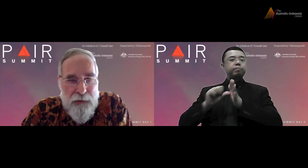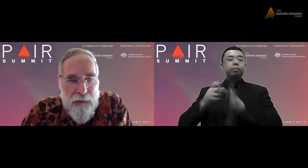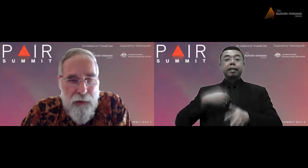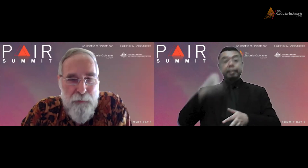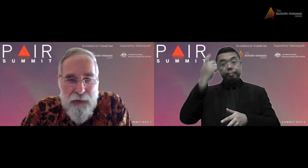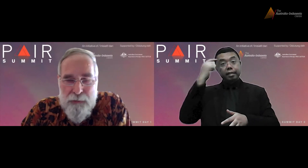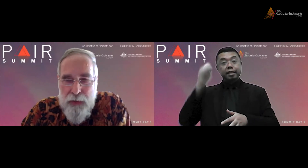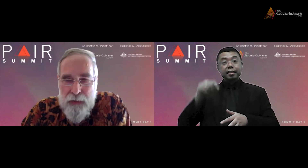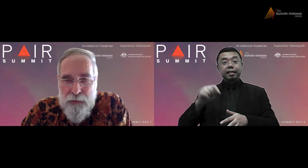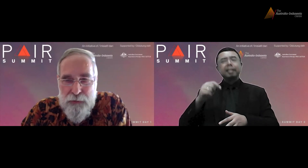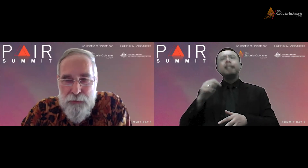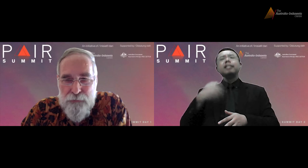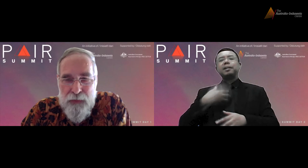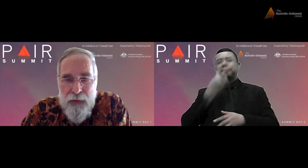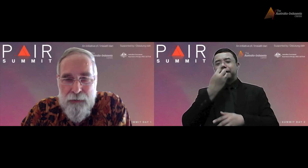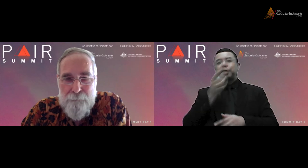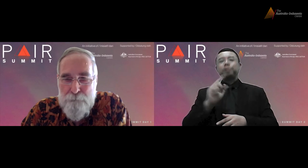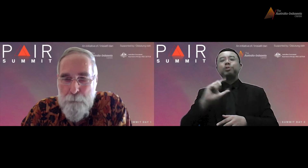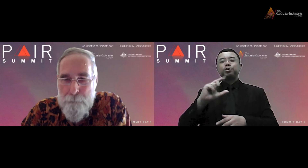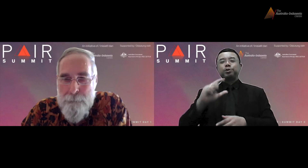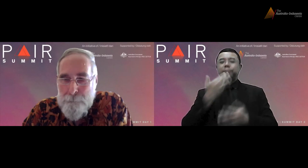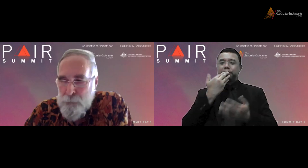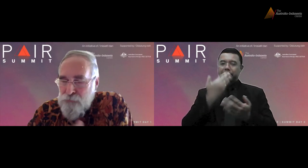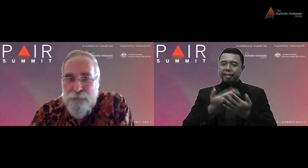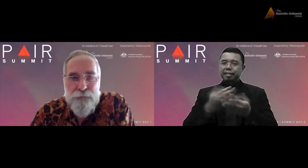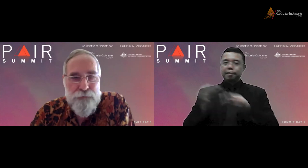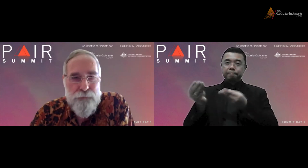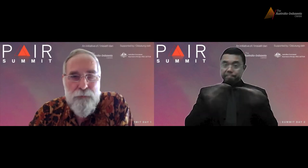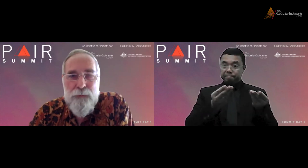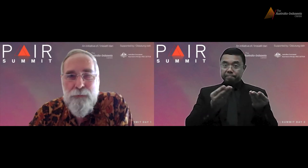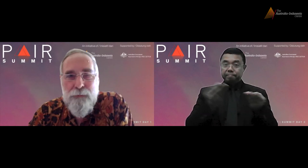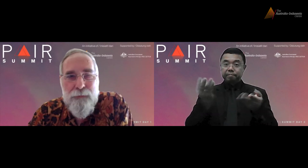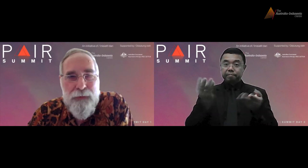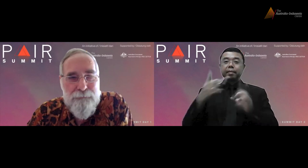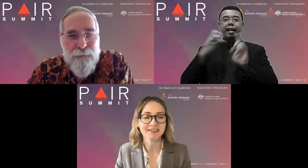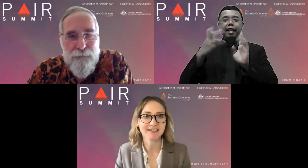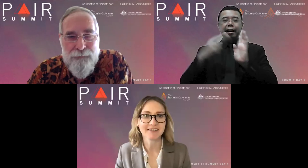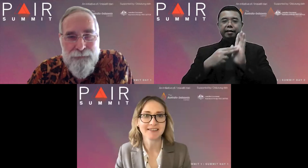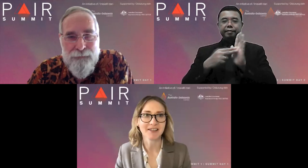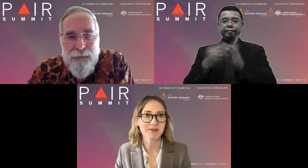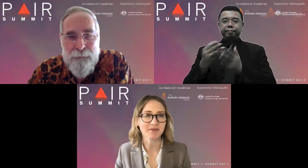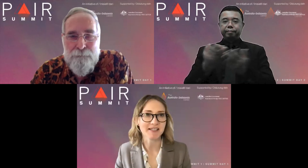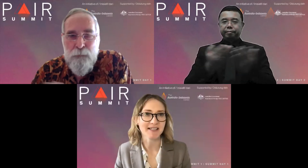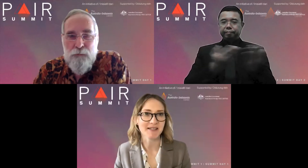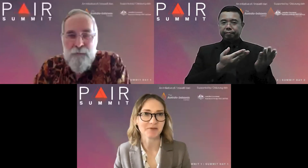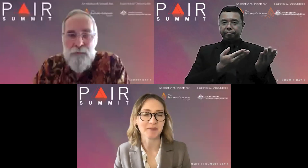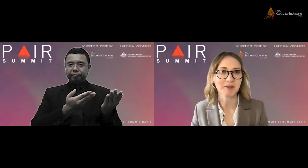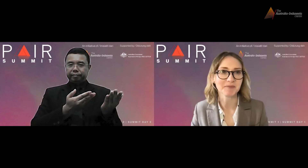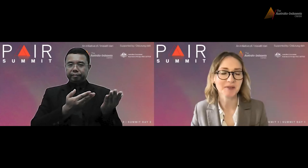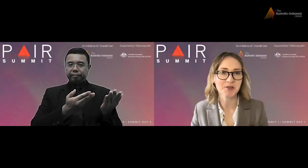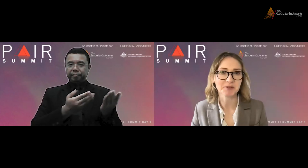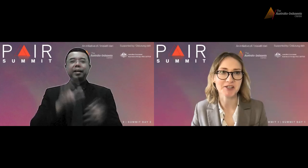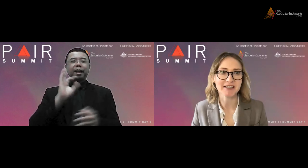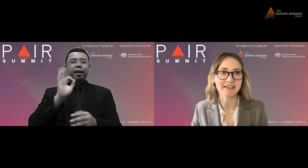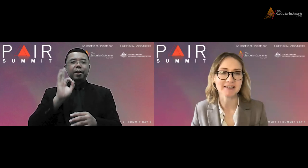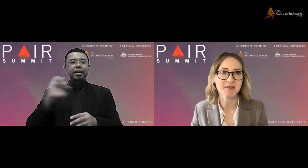very much. I'll pass back to Helen. Thank you, John. That was a fantastic wrap-up,